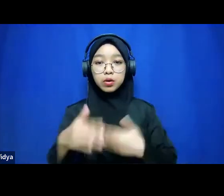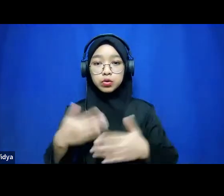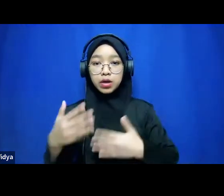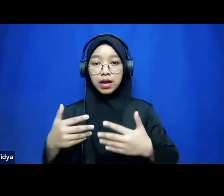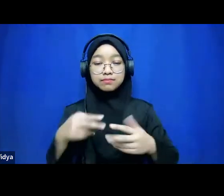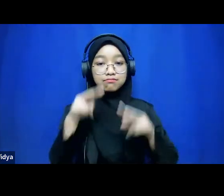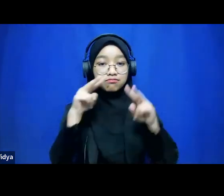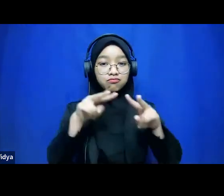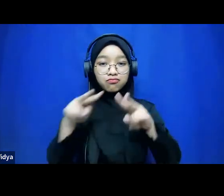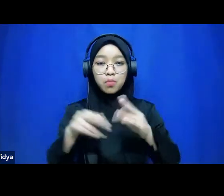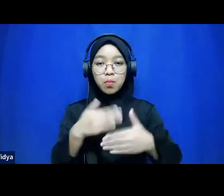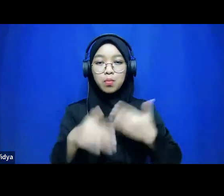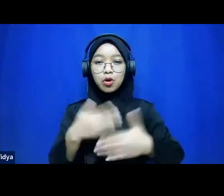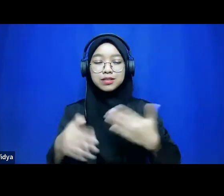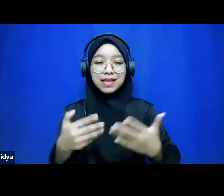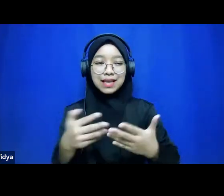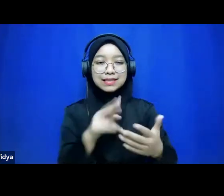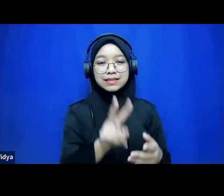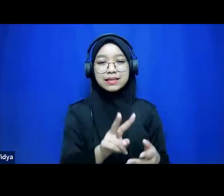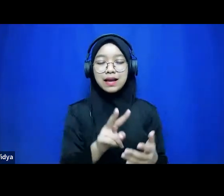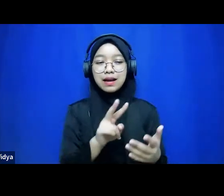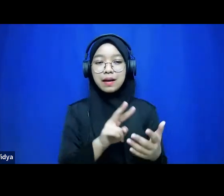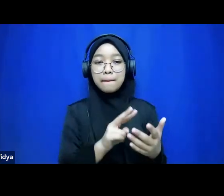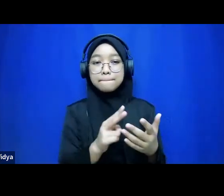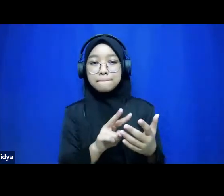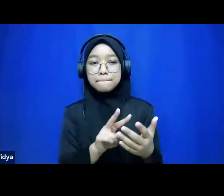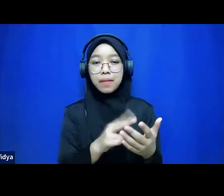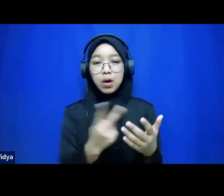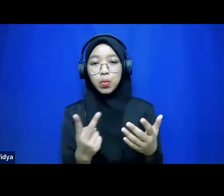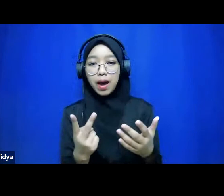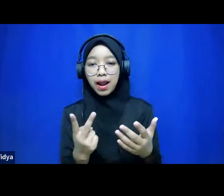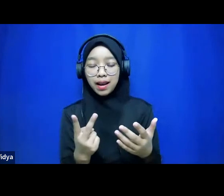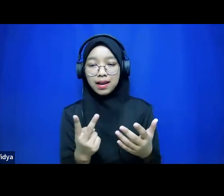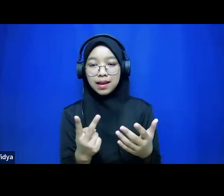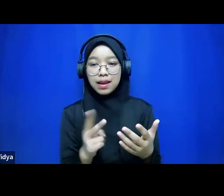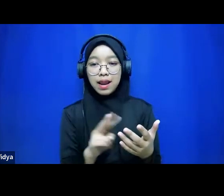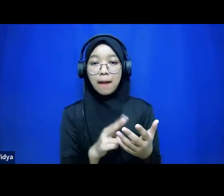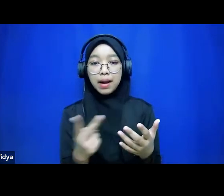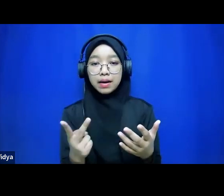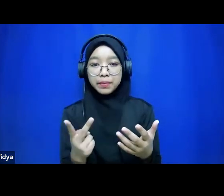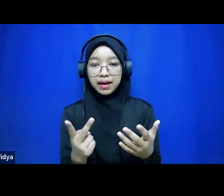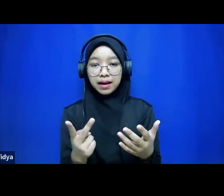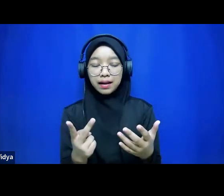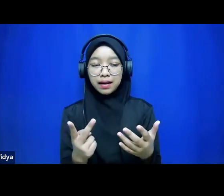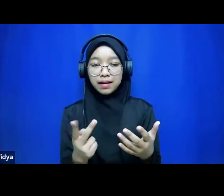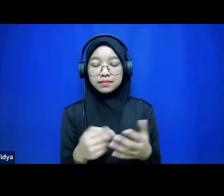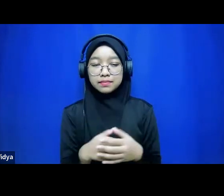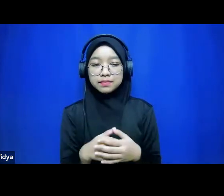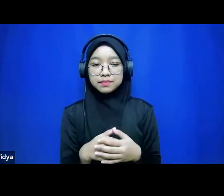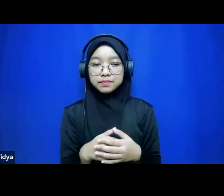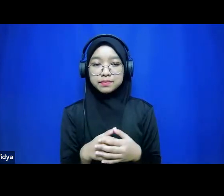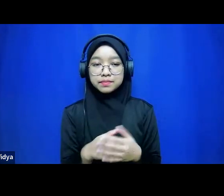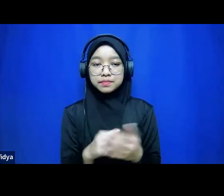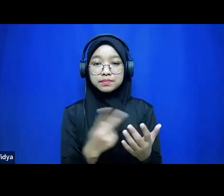this amendment to the substance of the KUHAP or the Bill of Criminal Procedural